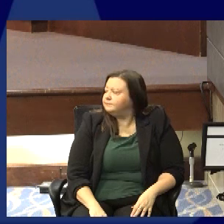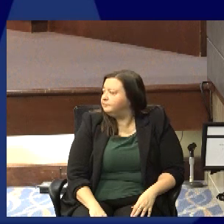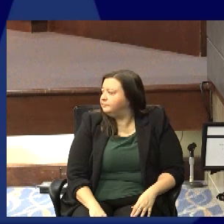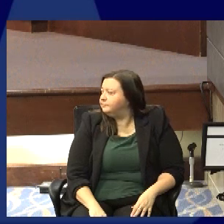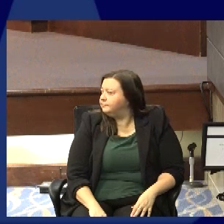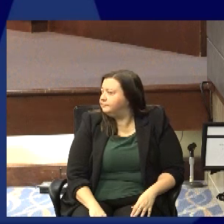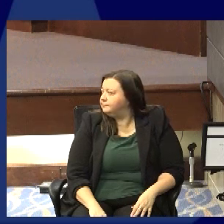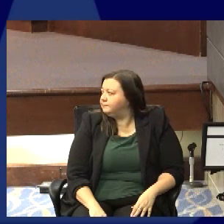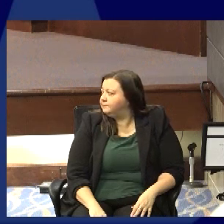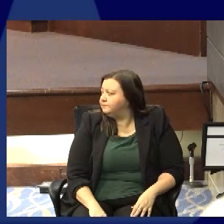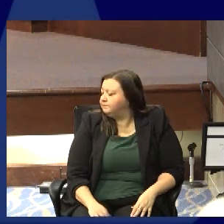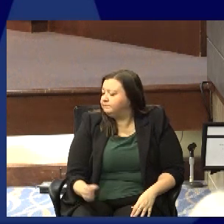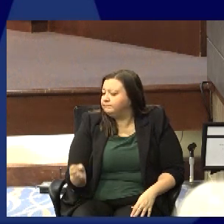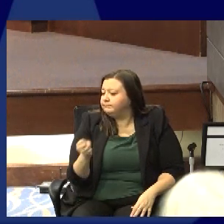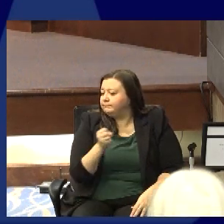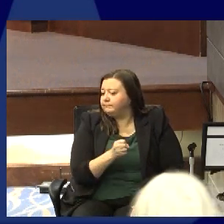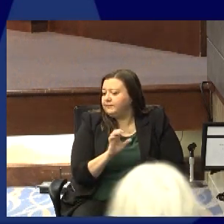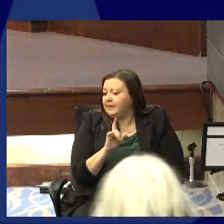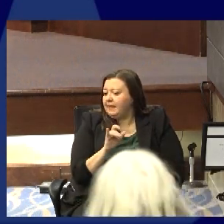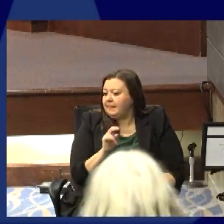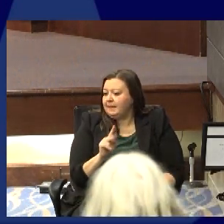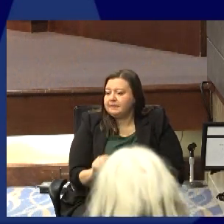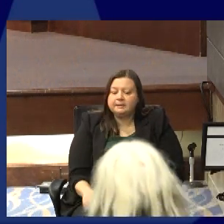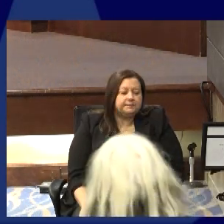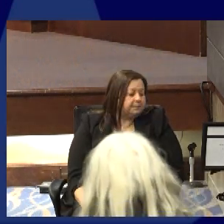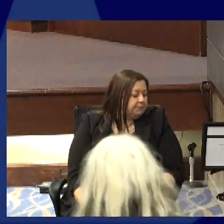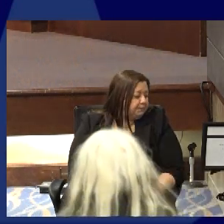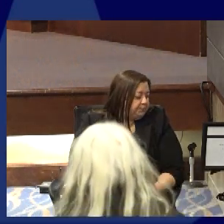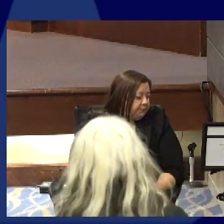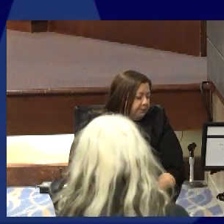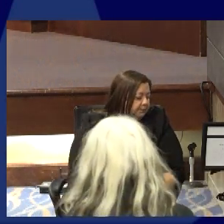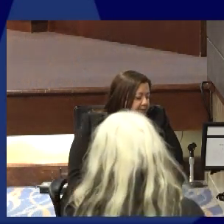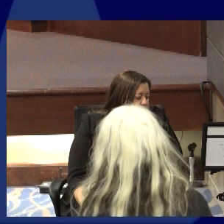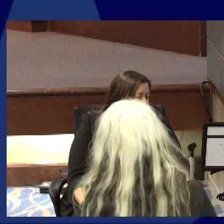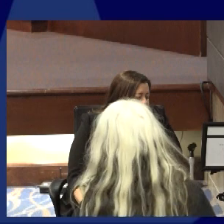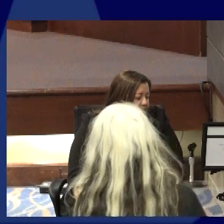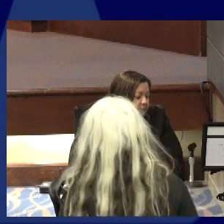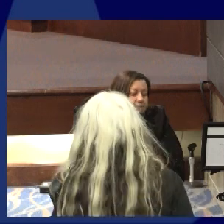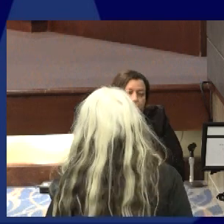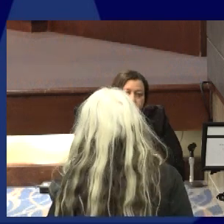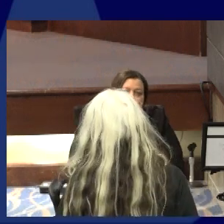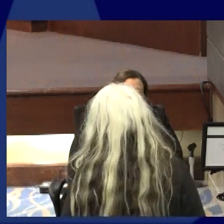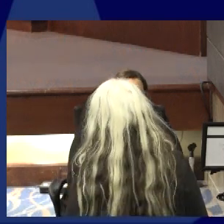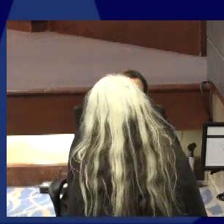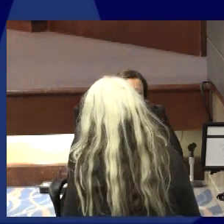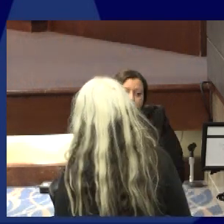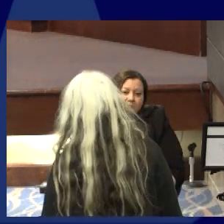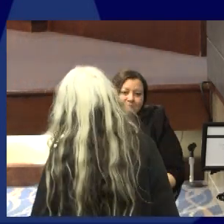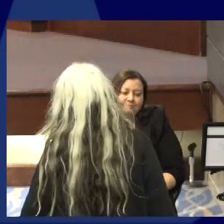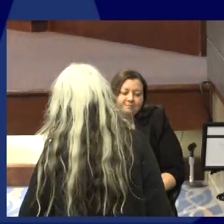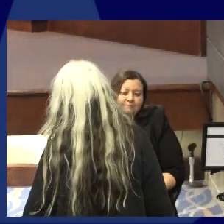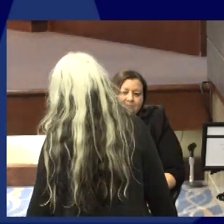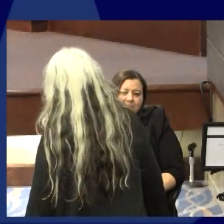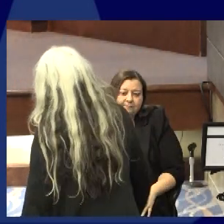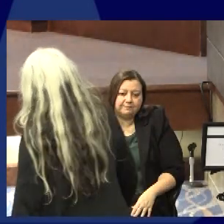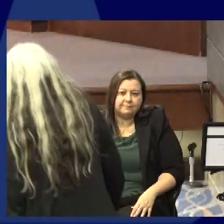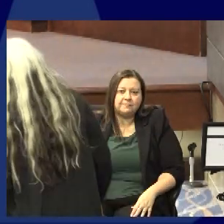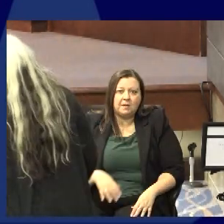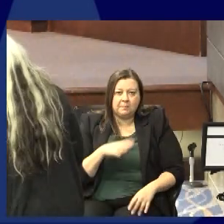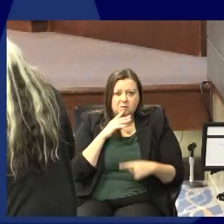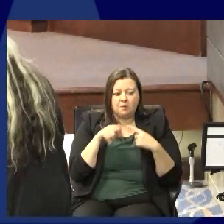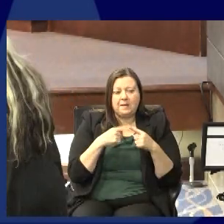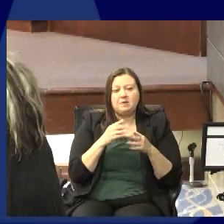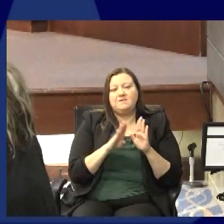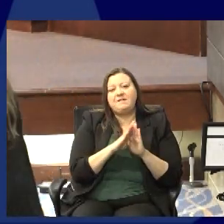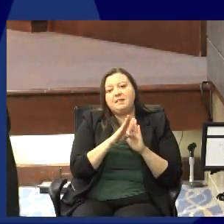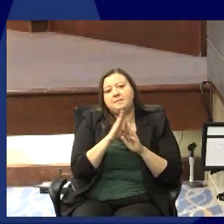We're going to hand this over to Clint. All right, so I'm going to go over the development regulations and